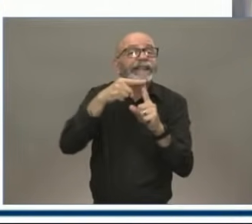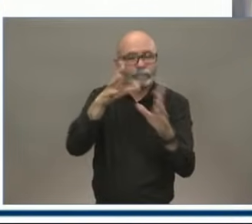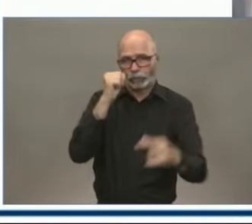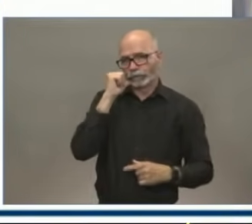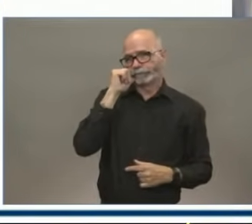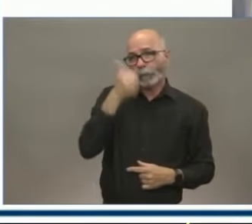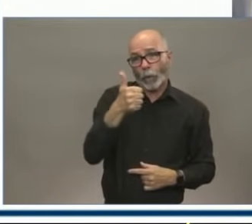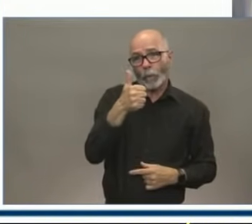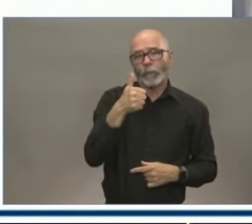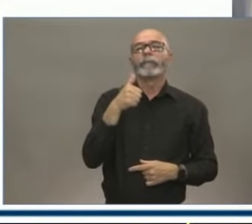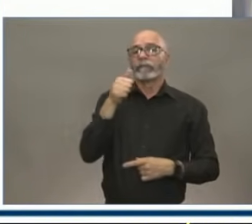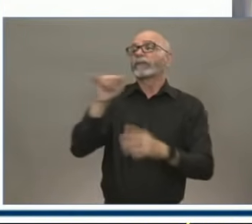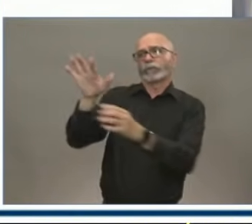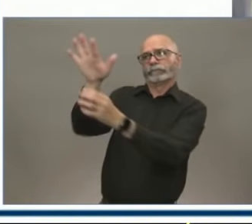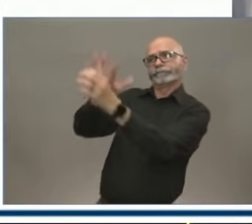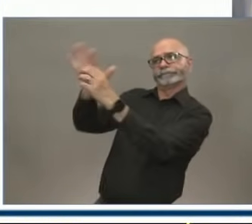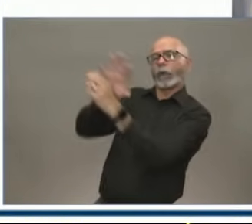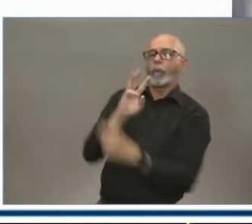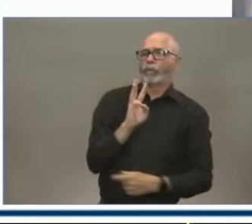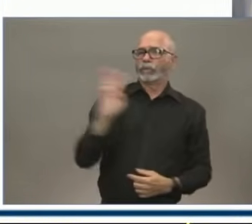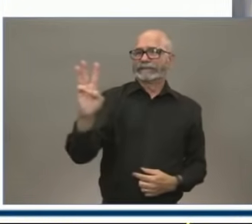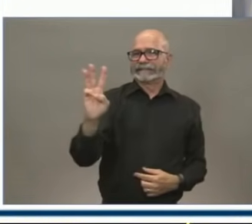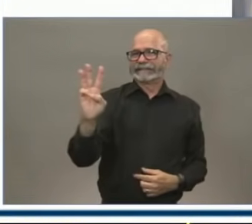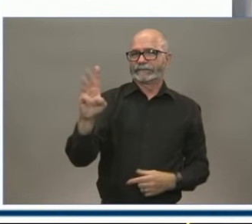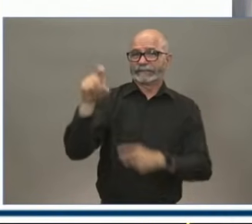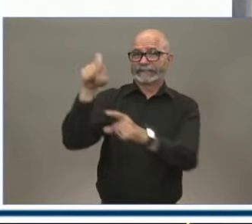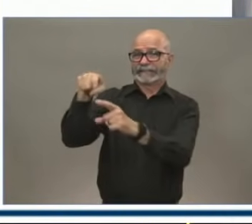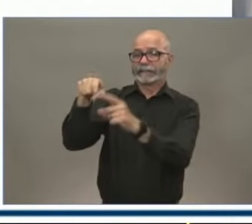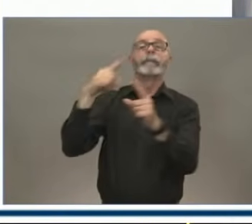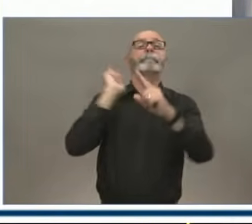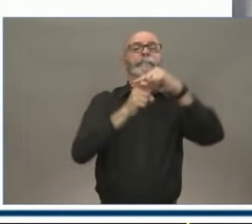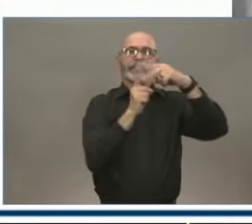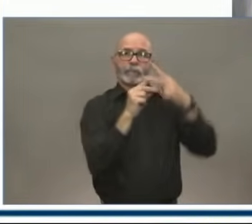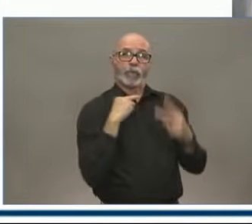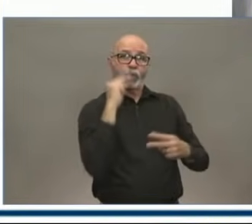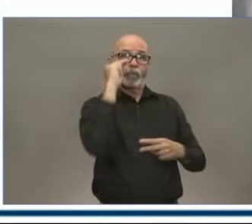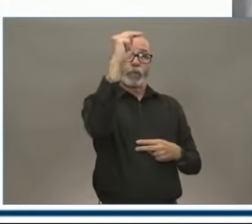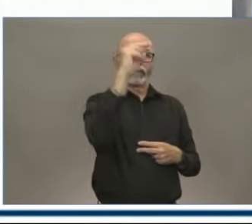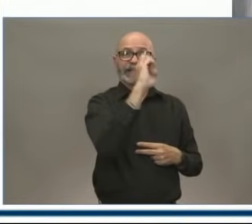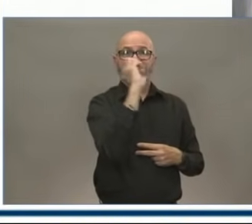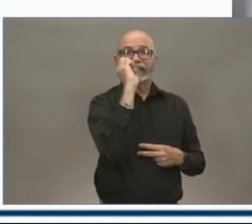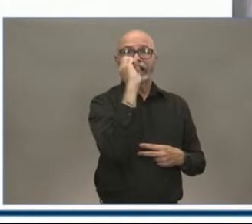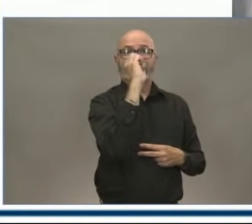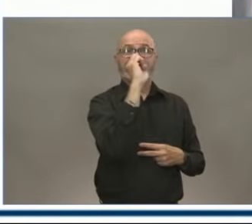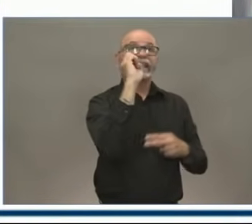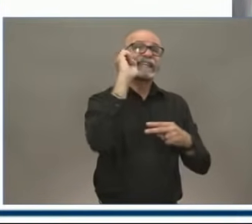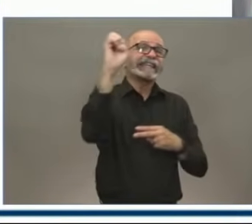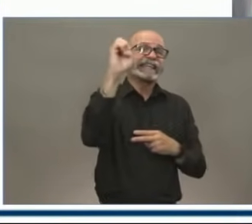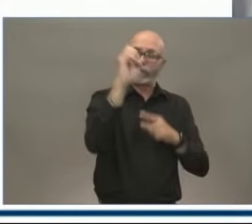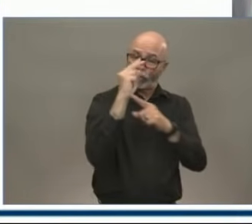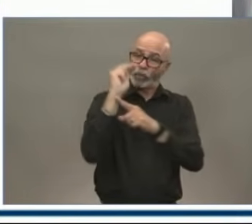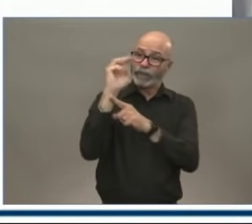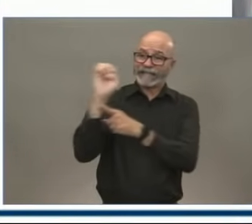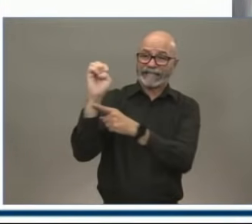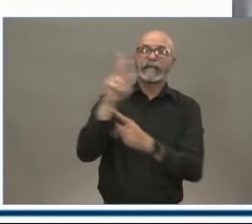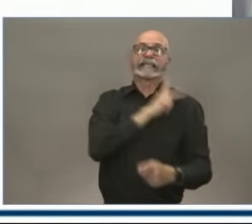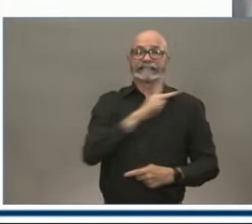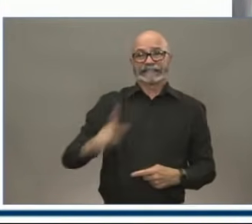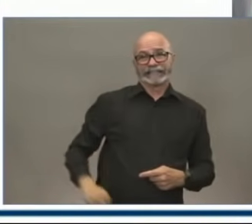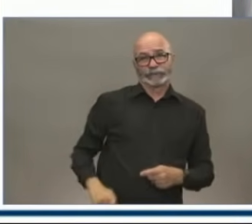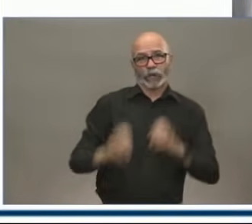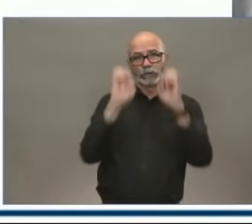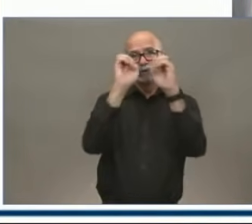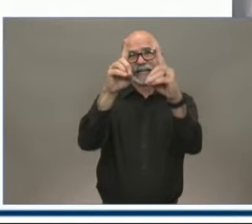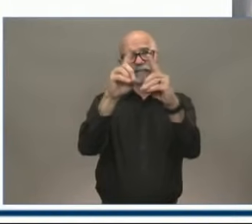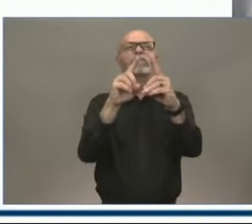Western Zone, one at Northeast Kings Education Centre. Dr. Strang will provide more details on that and others,